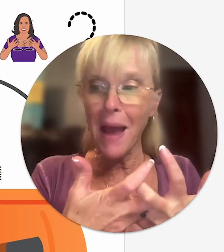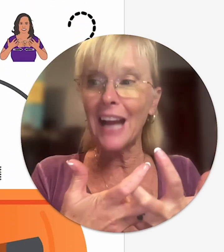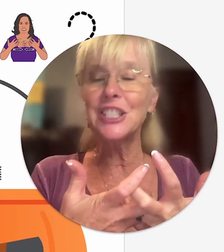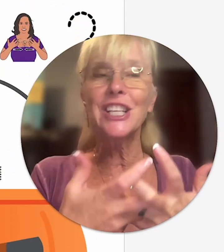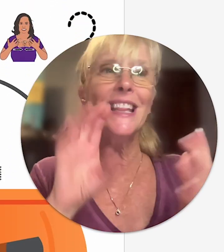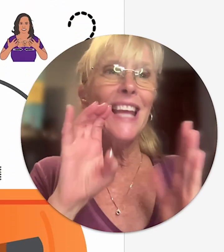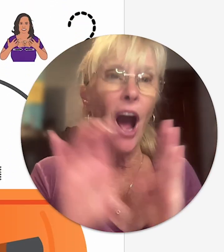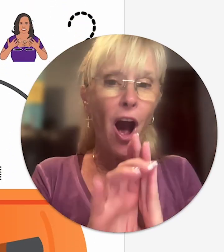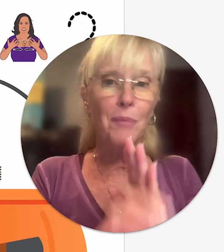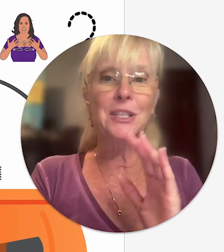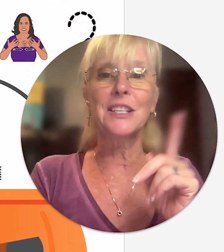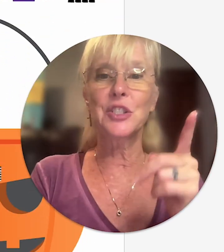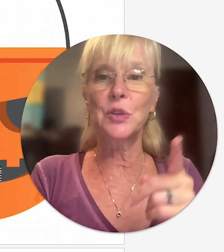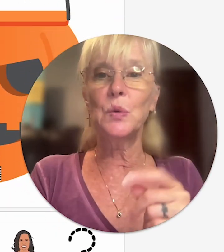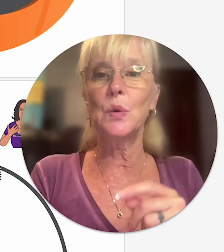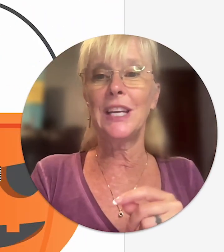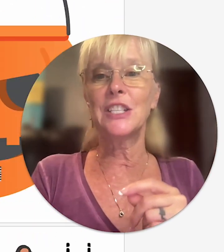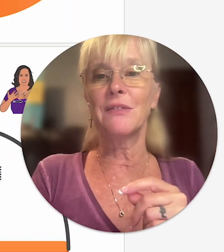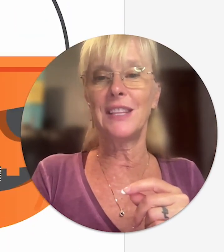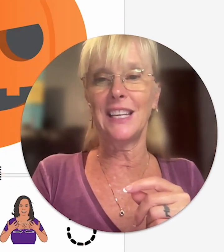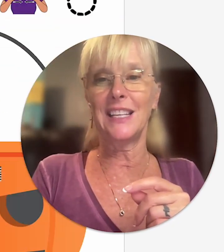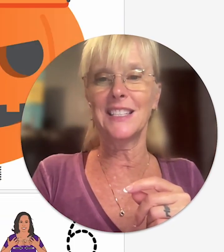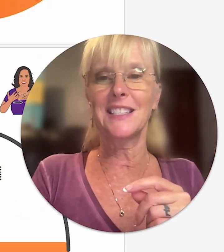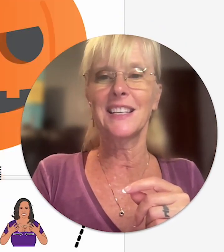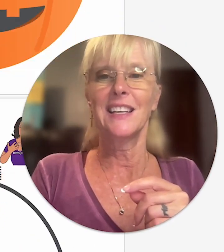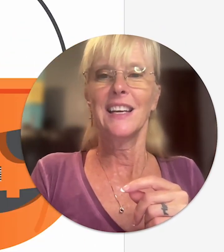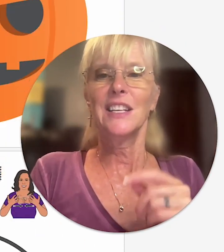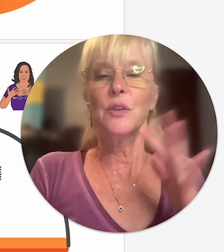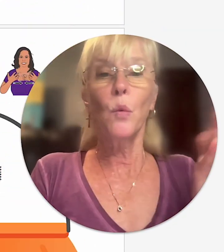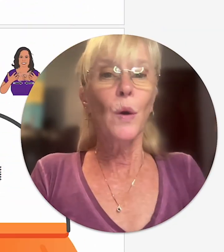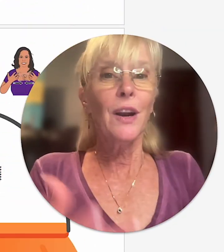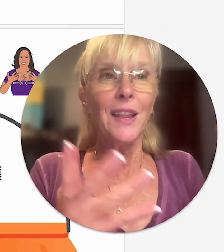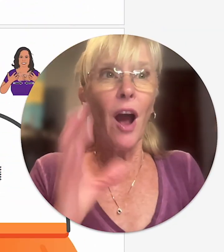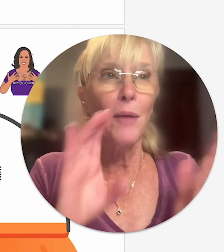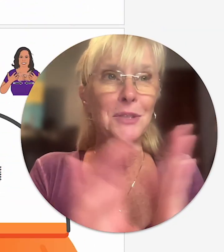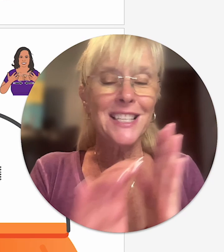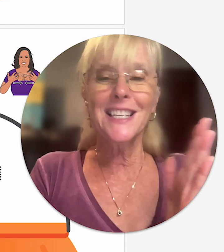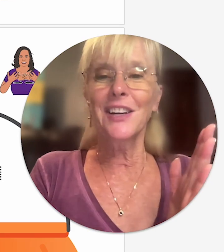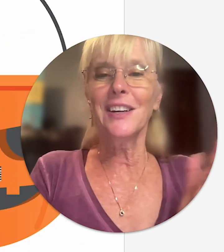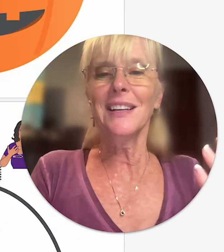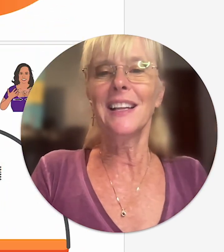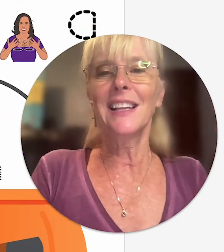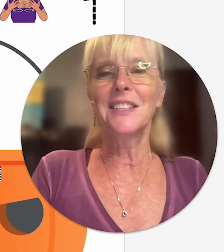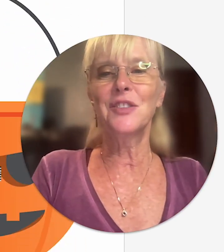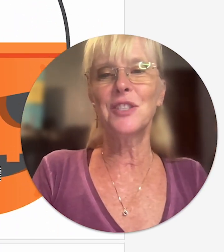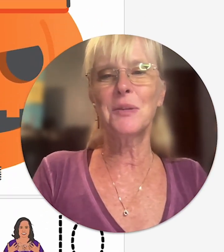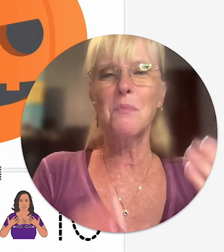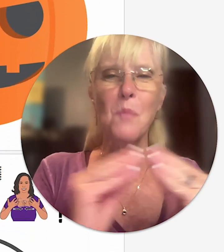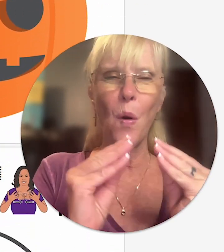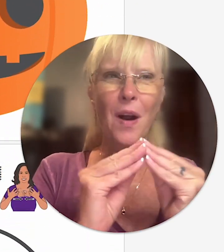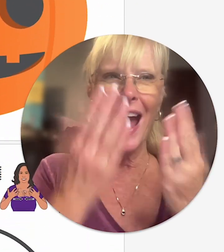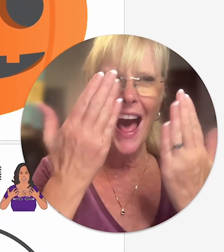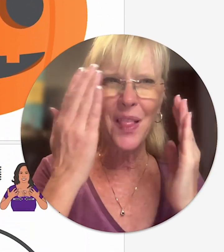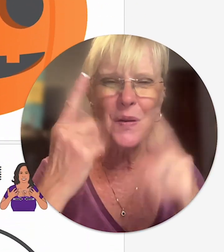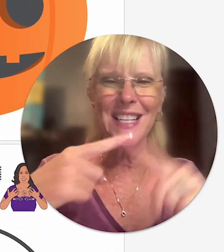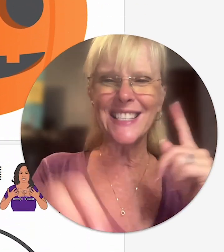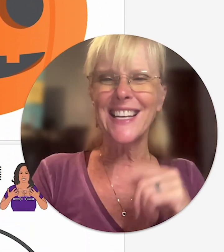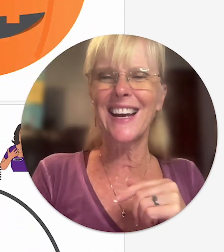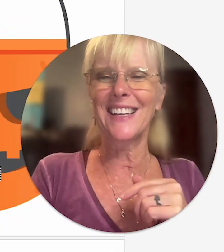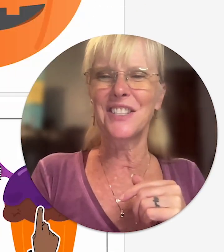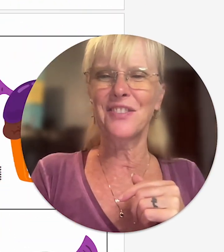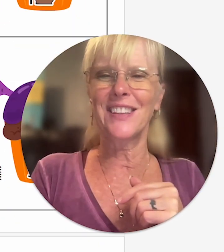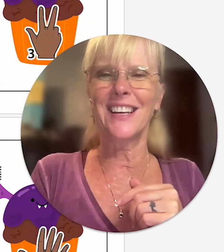are matching the objects to each of these. So what are the objects here? Let's do some more